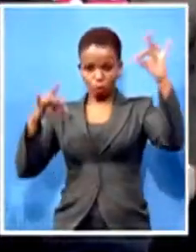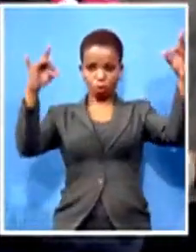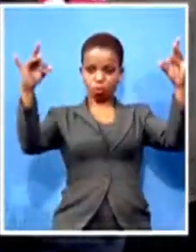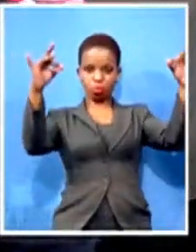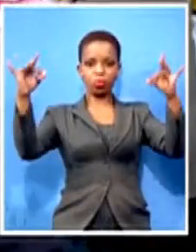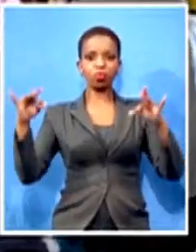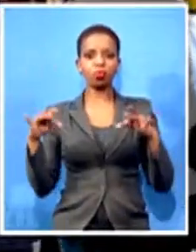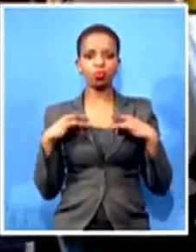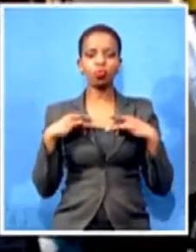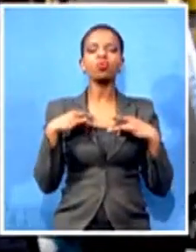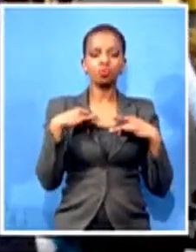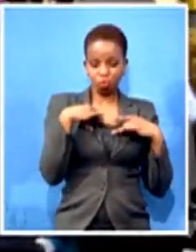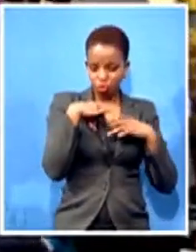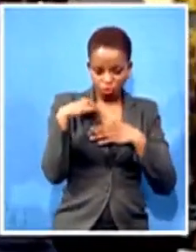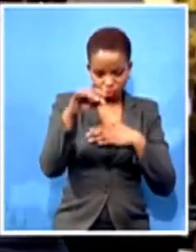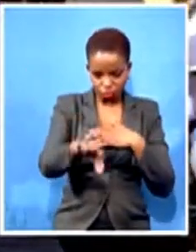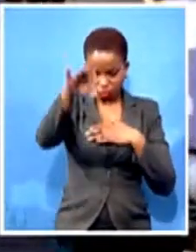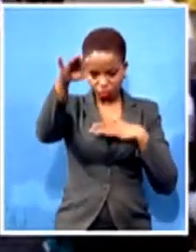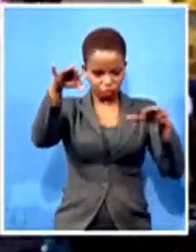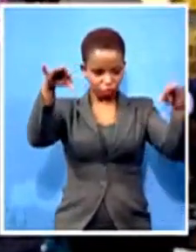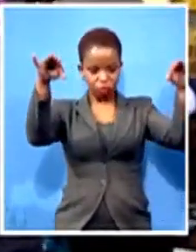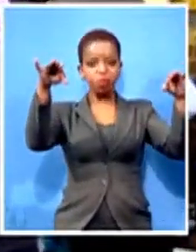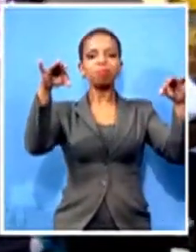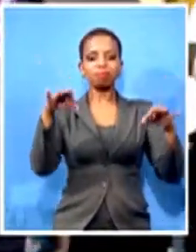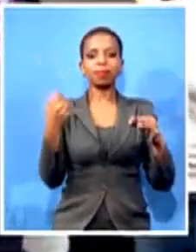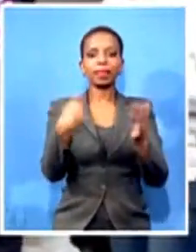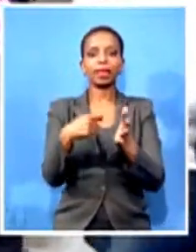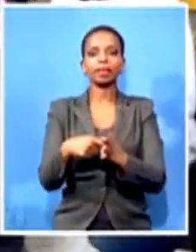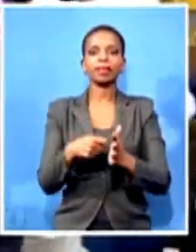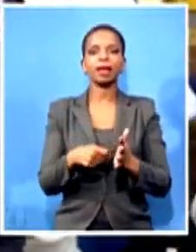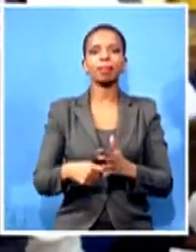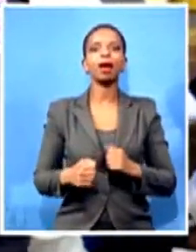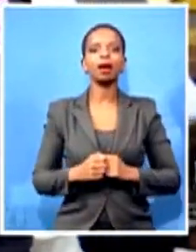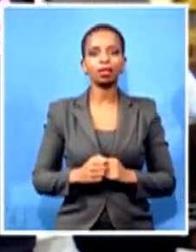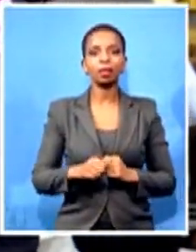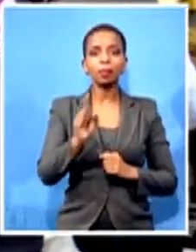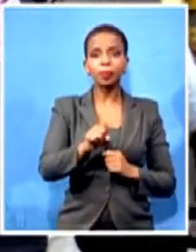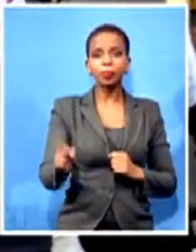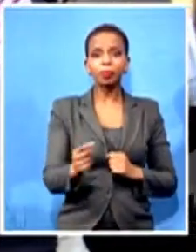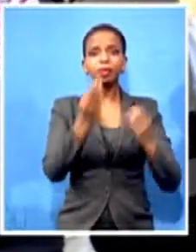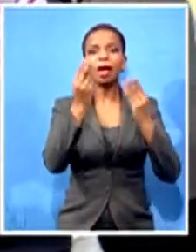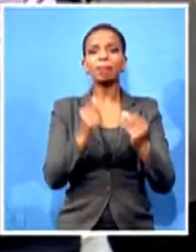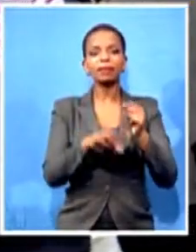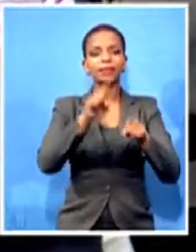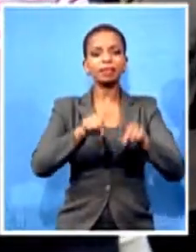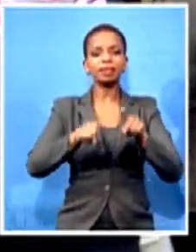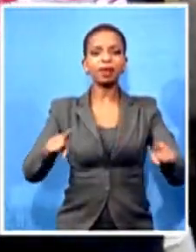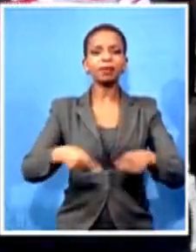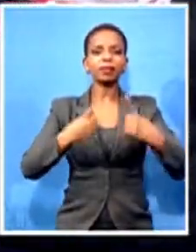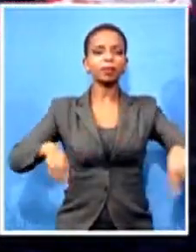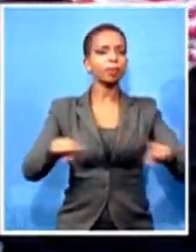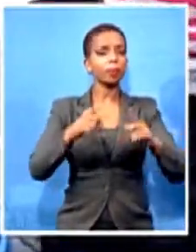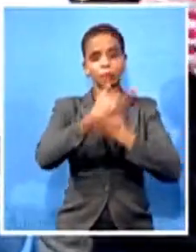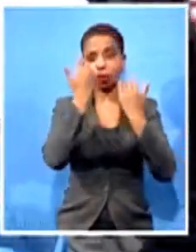purchasing. All these items are sold for different prices. We're not too sure how they determine the prices of each item.